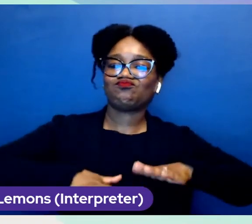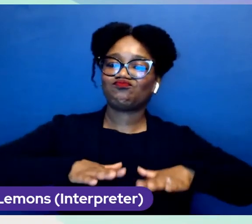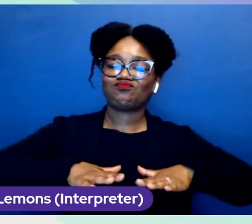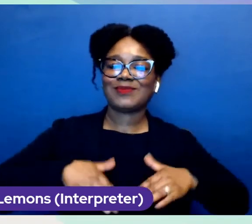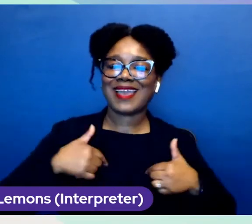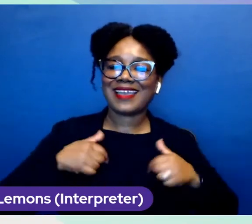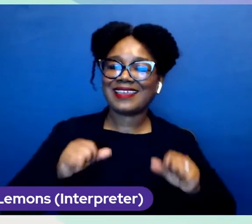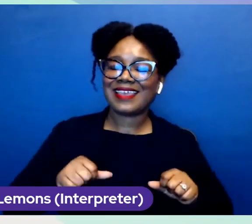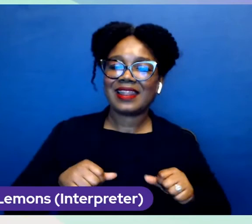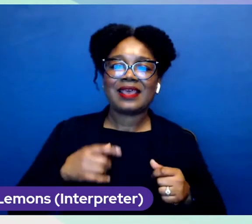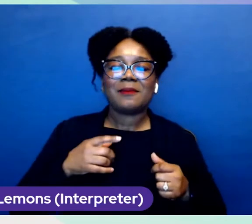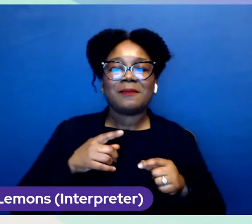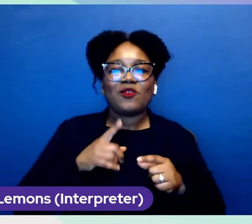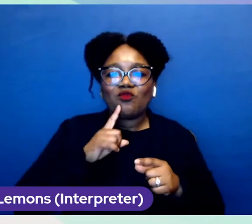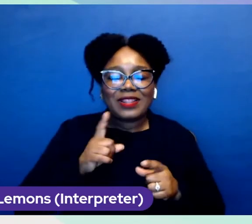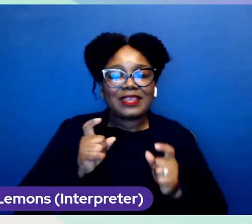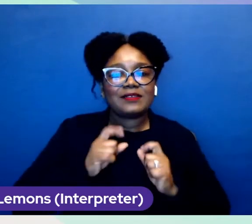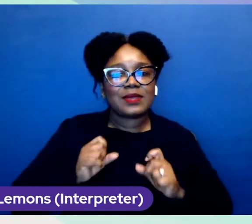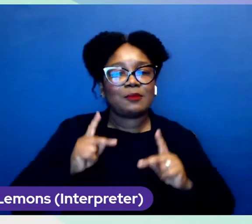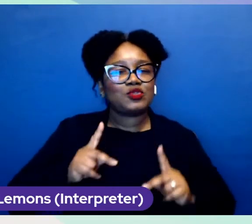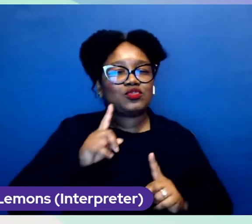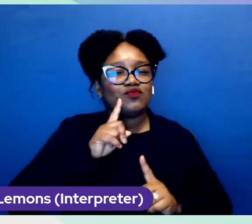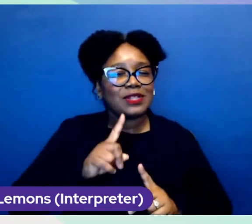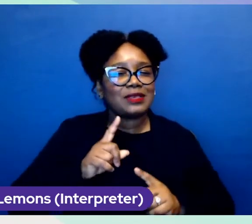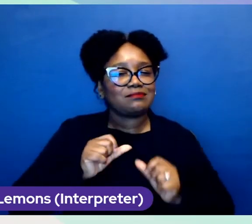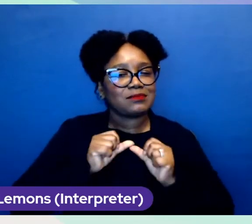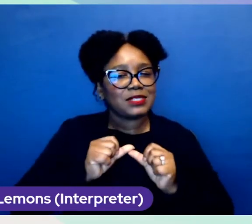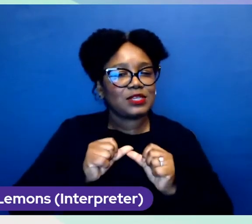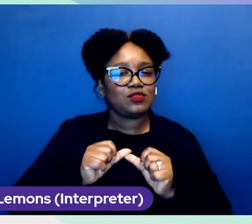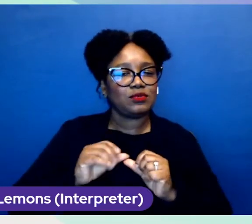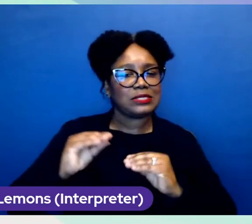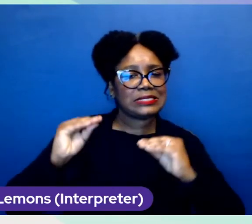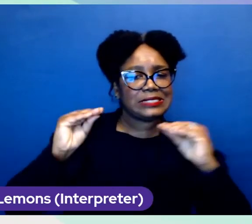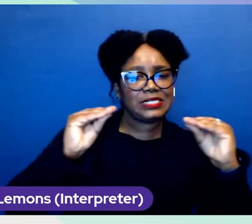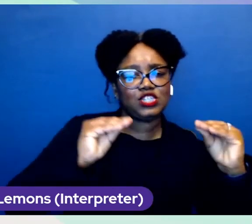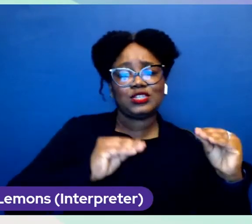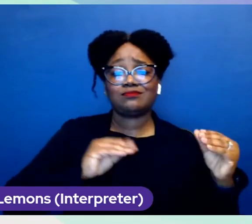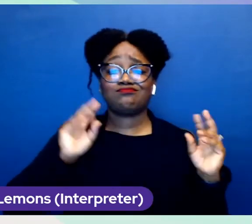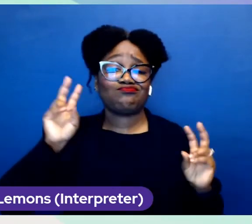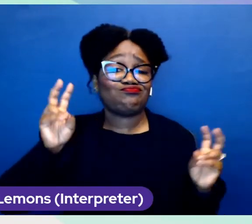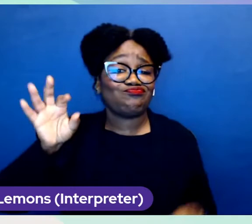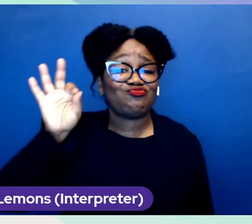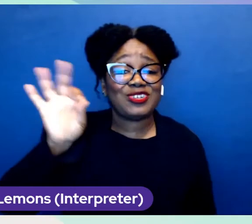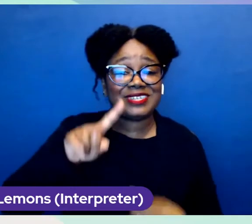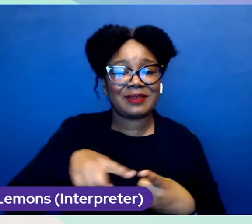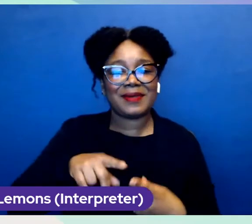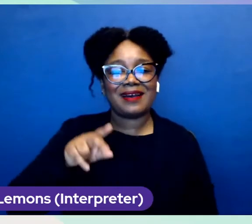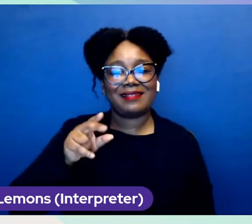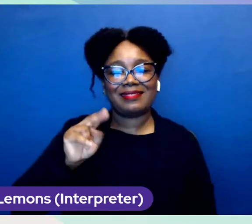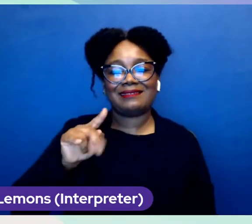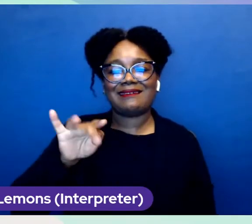Nile Project, keep preaching about the influences of my music and where they stem from. When we went to Ethiopia, we learned